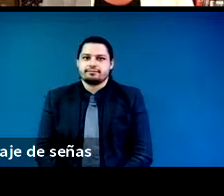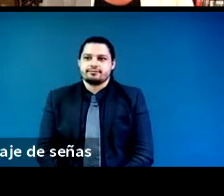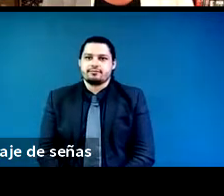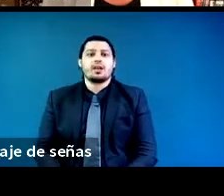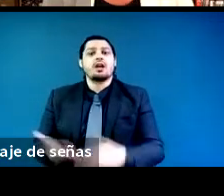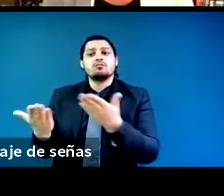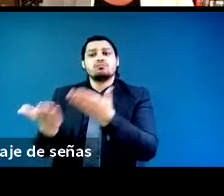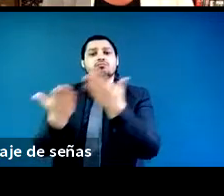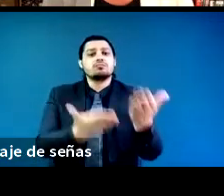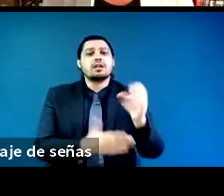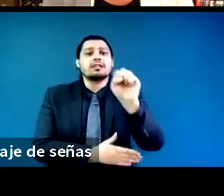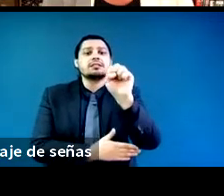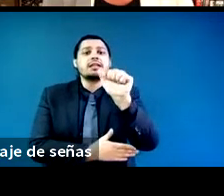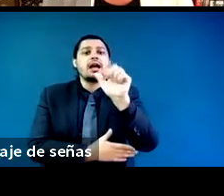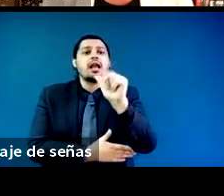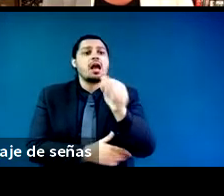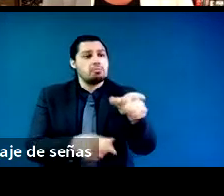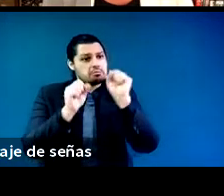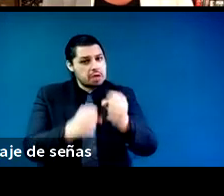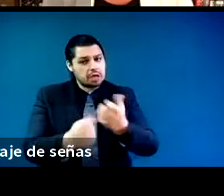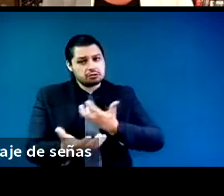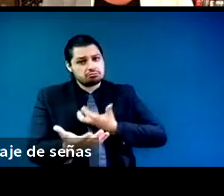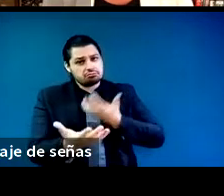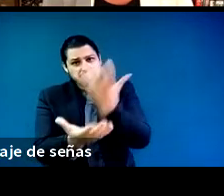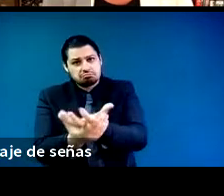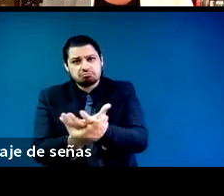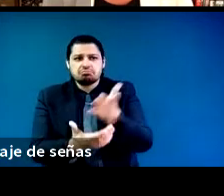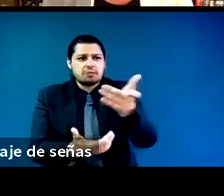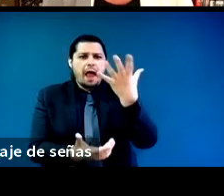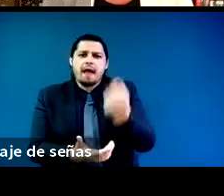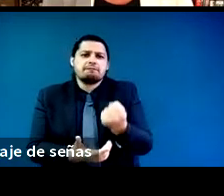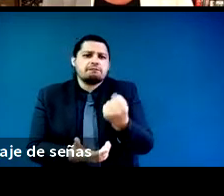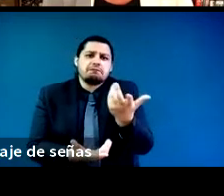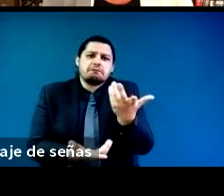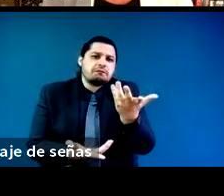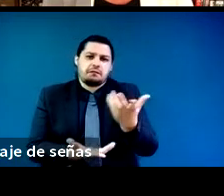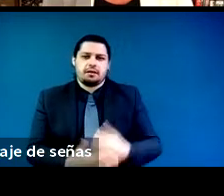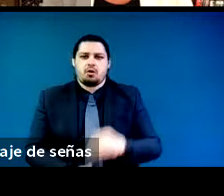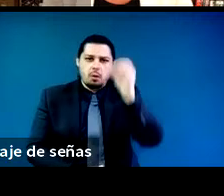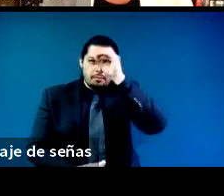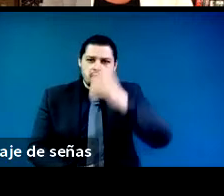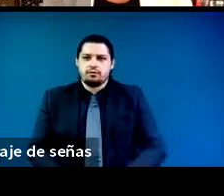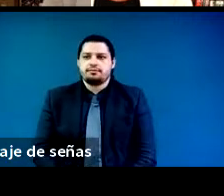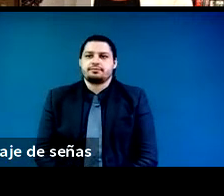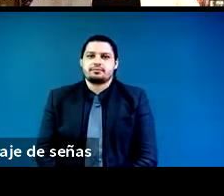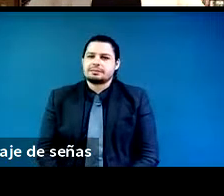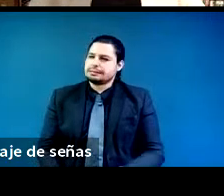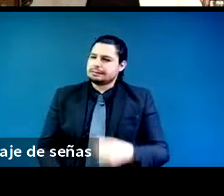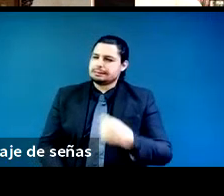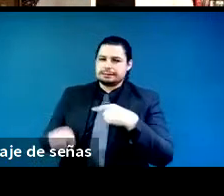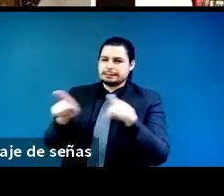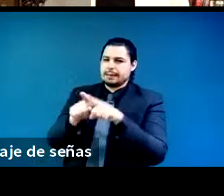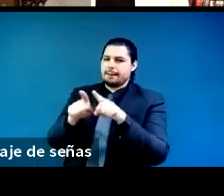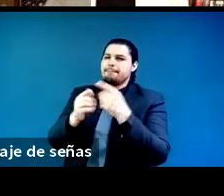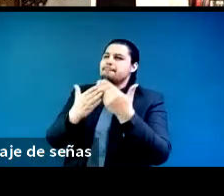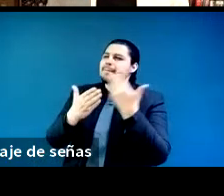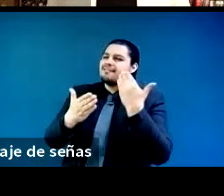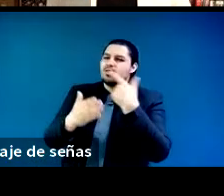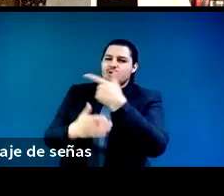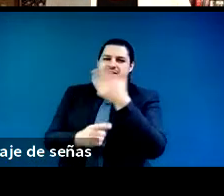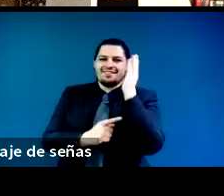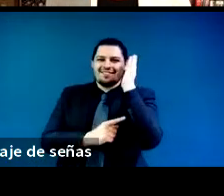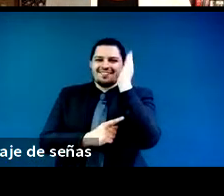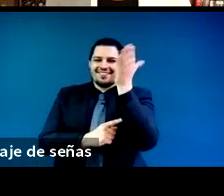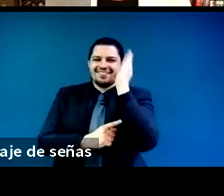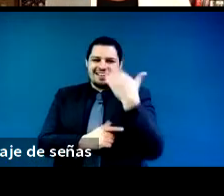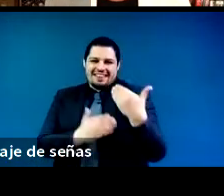I think I'll follow suit from the earlier speaker. I think that it's an area that you've mentioned